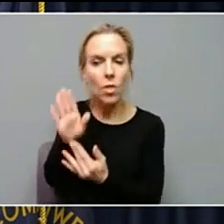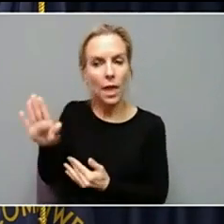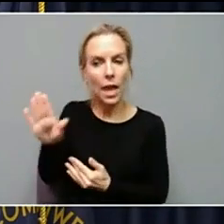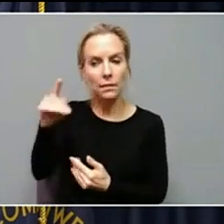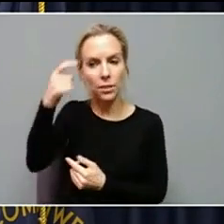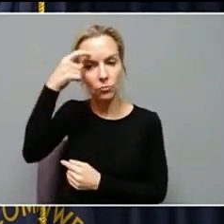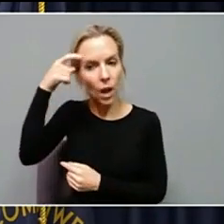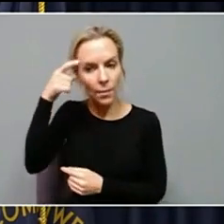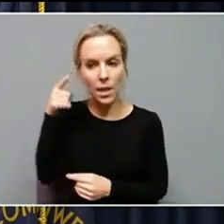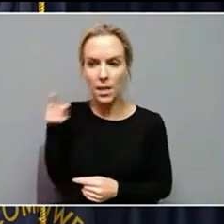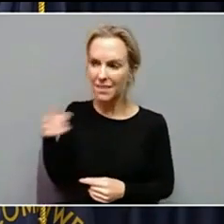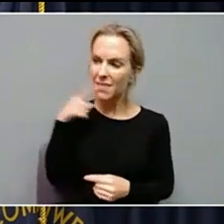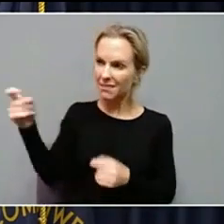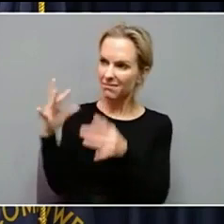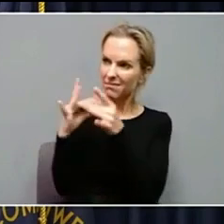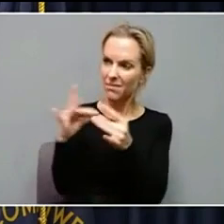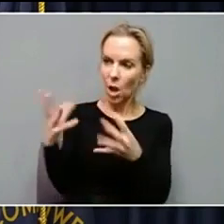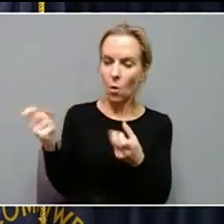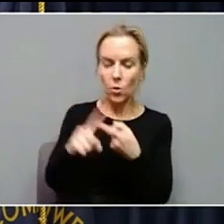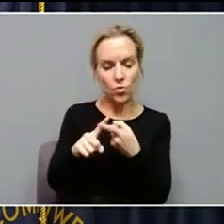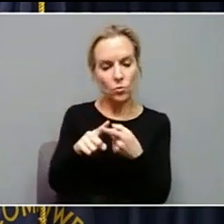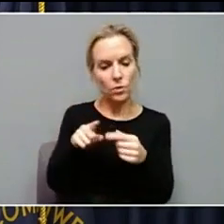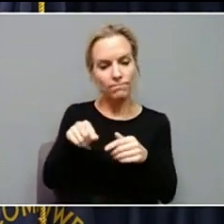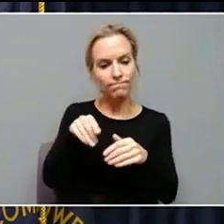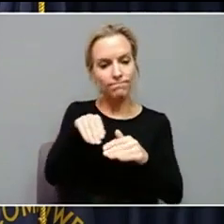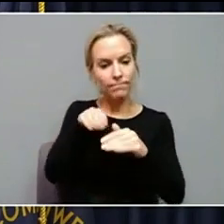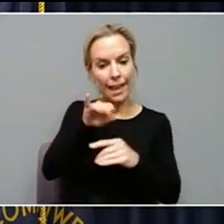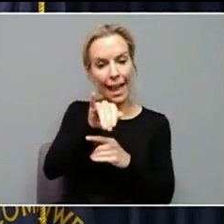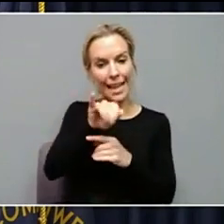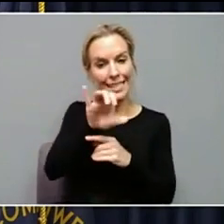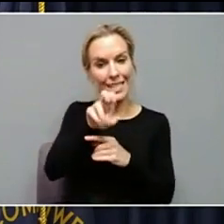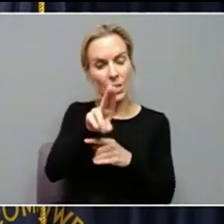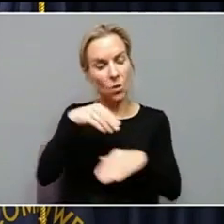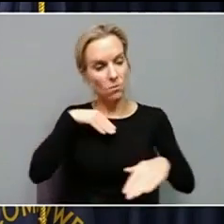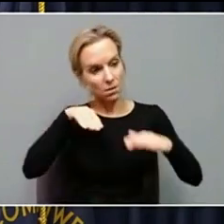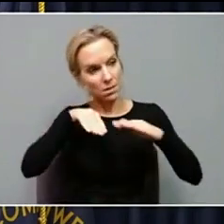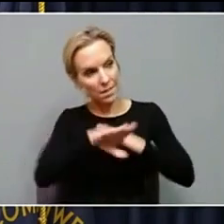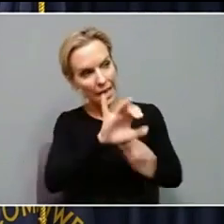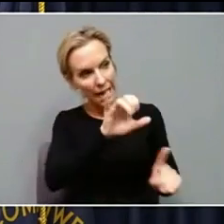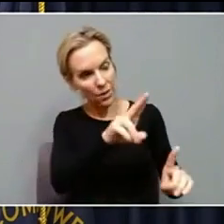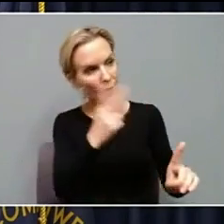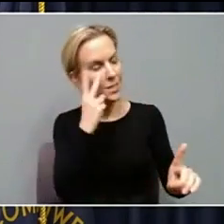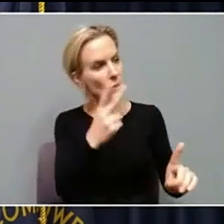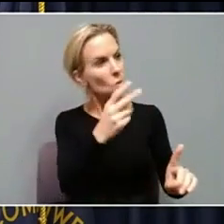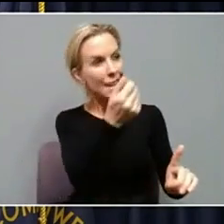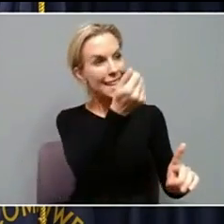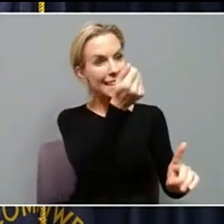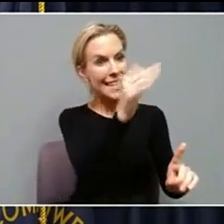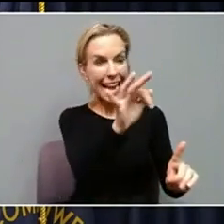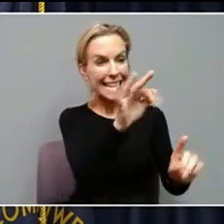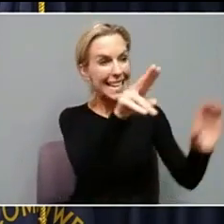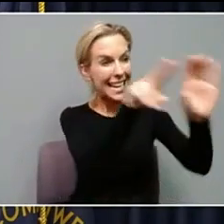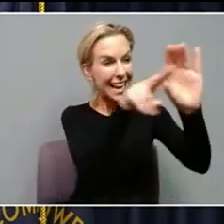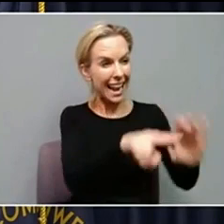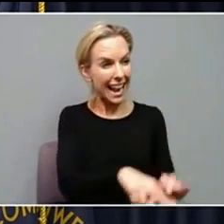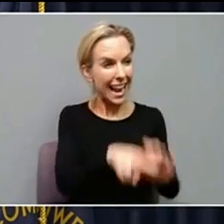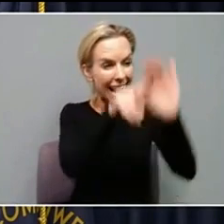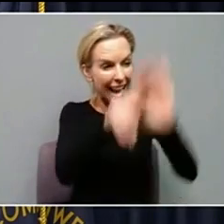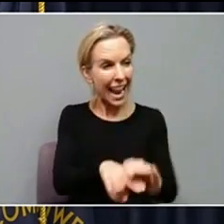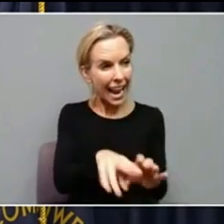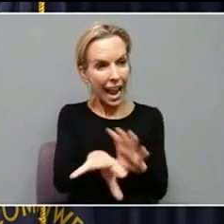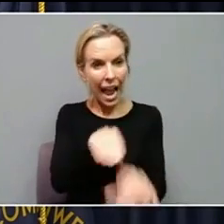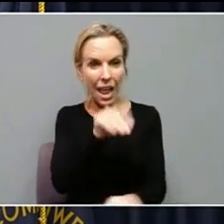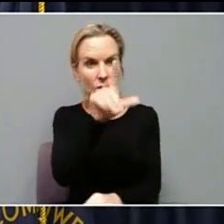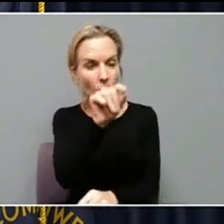and not see 19 out of 20 of the beds filled, with almost all of them on ventilators, many young